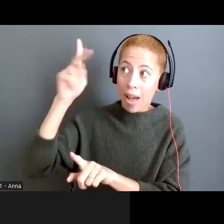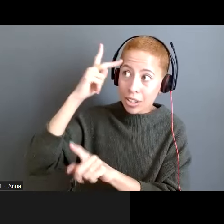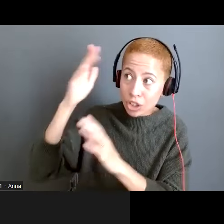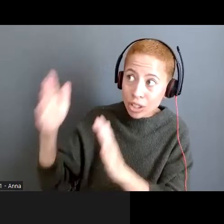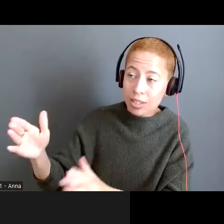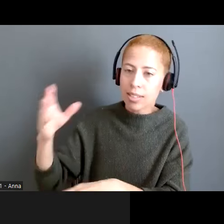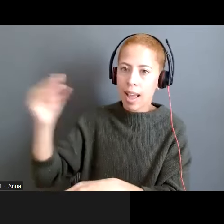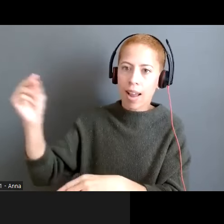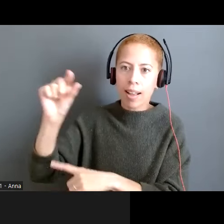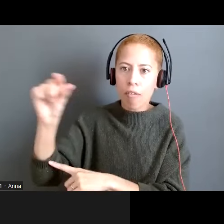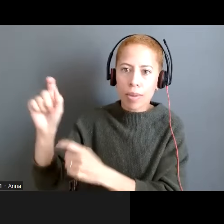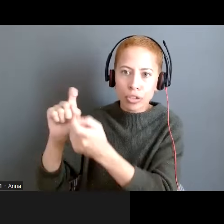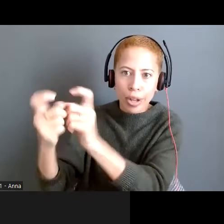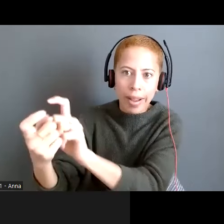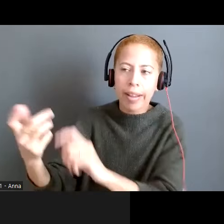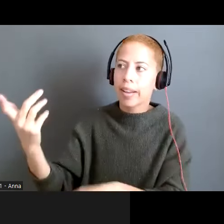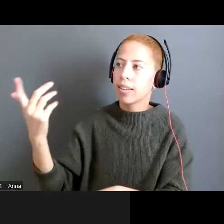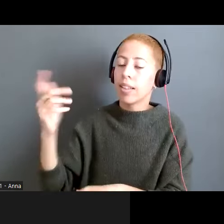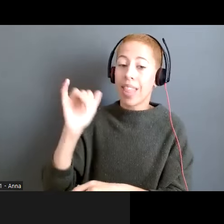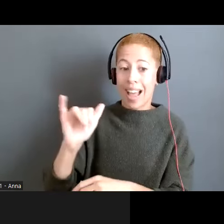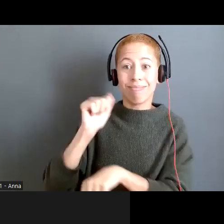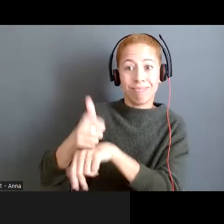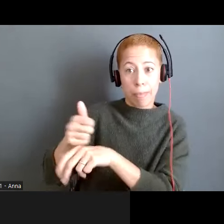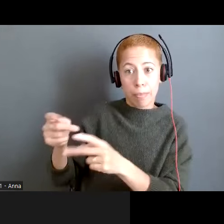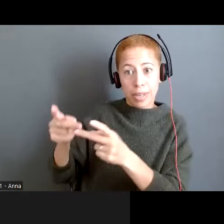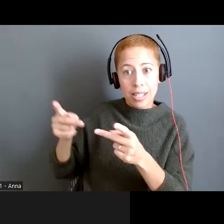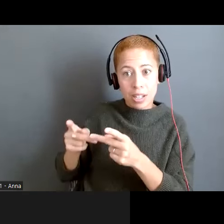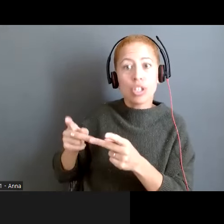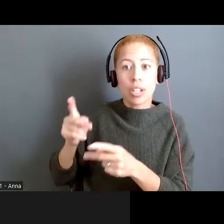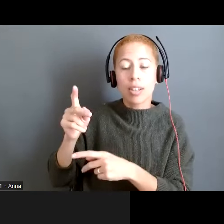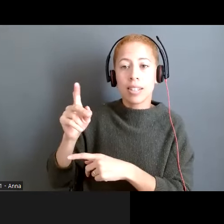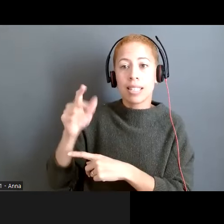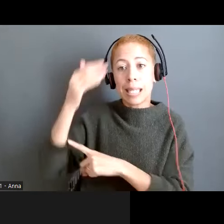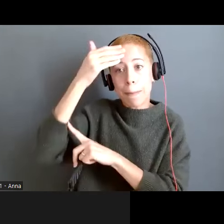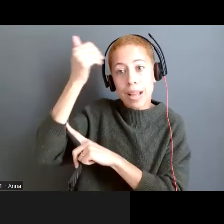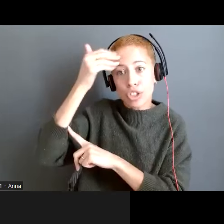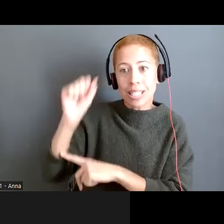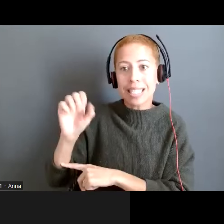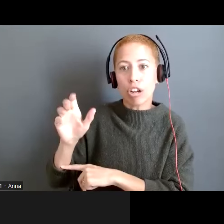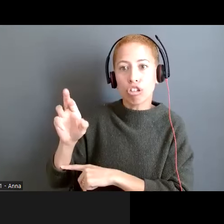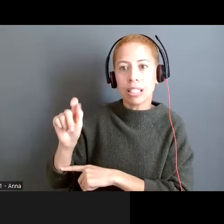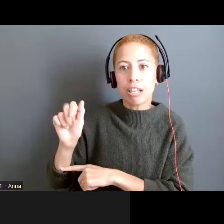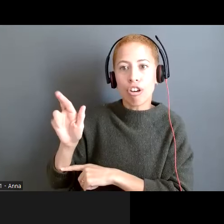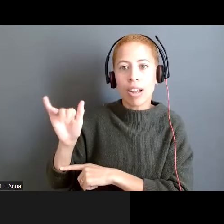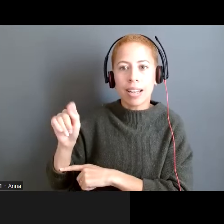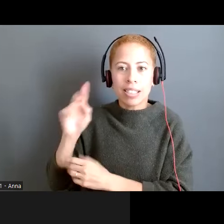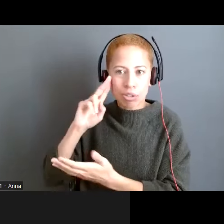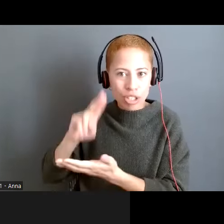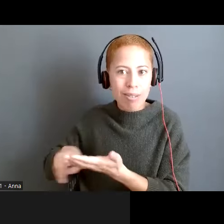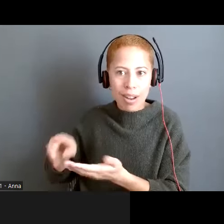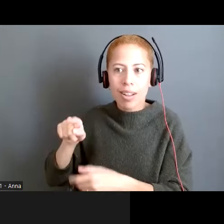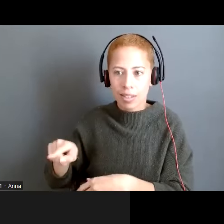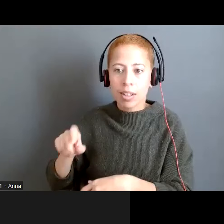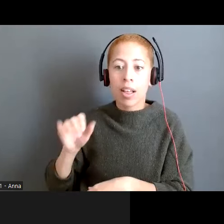have the dementia secretariat that you mentioned. So that's Laura's sort of expertise in doing that, and I think that's one of the reasons why